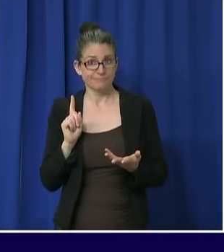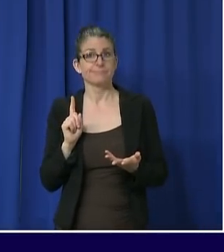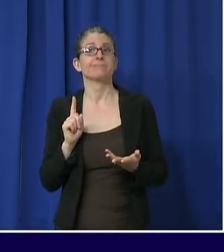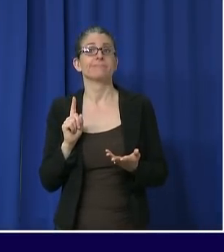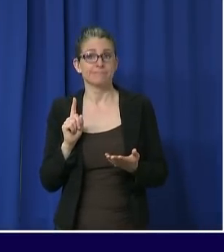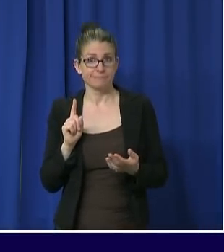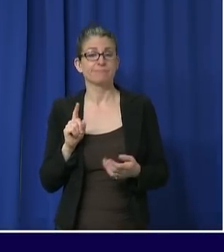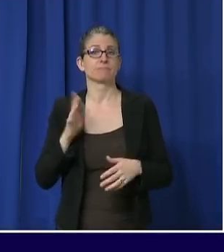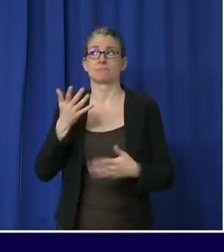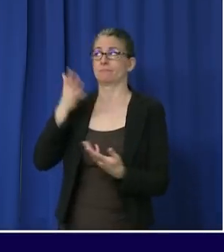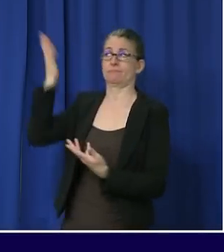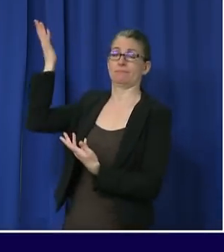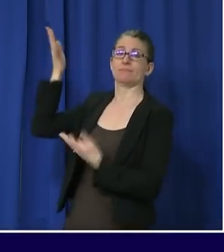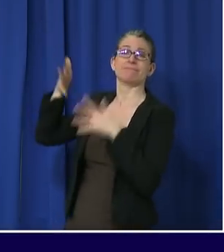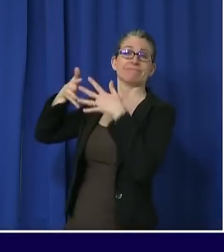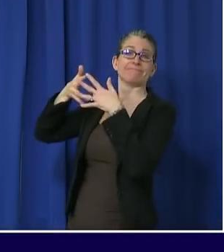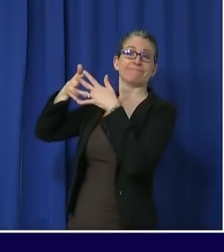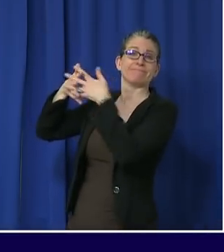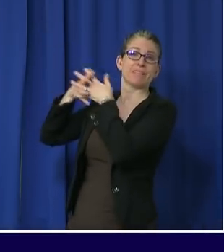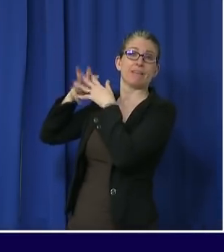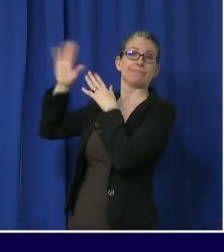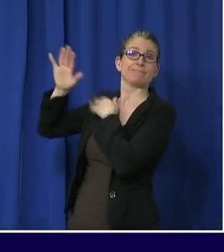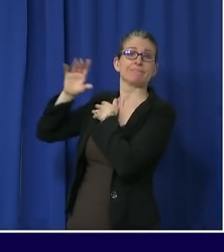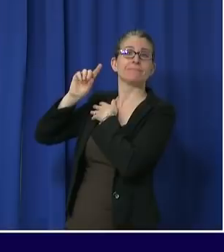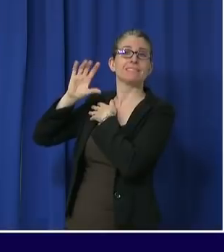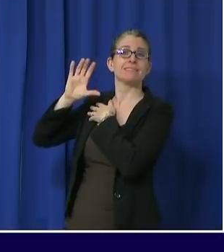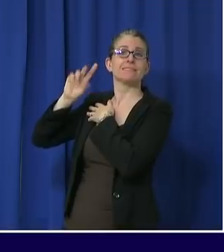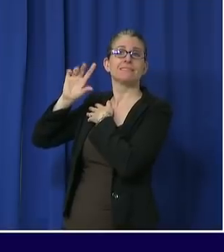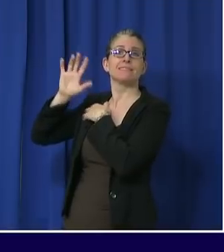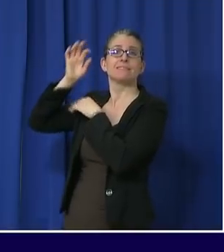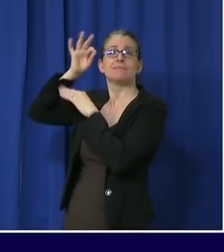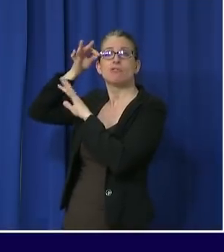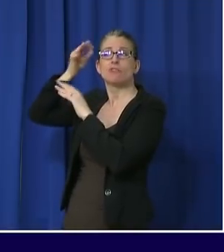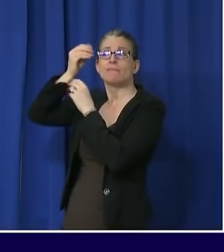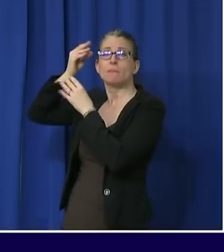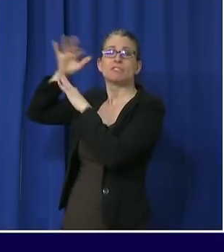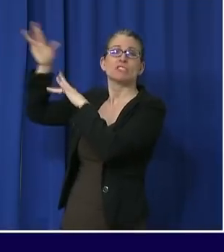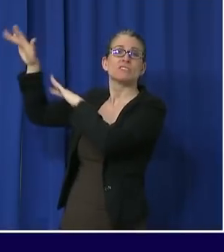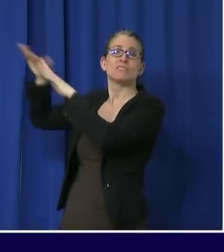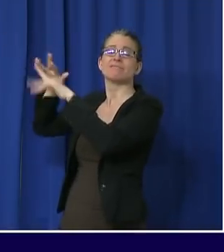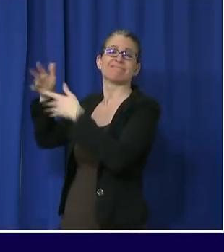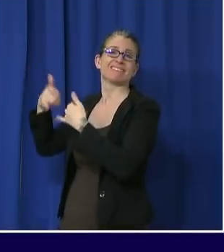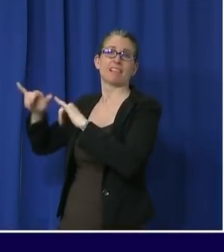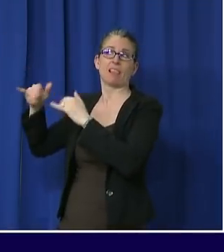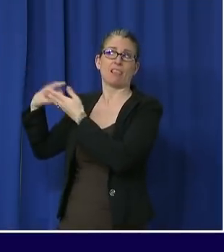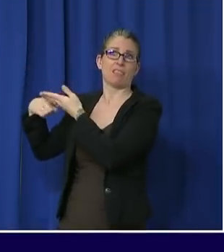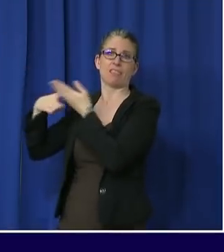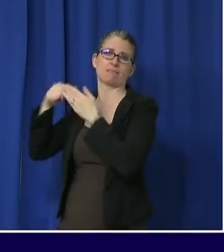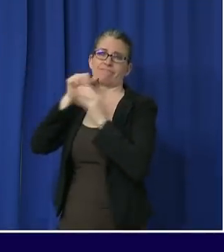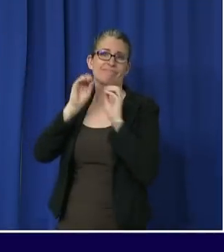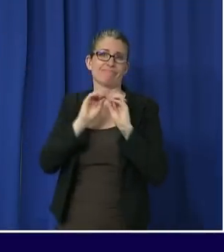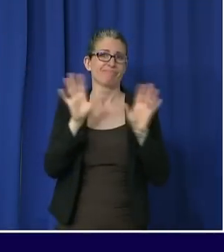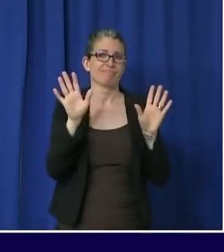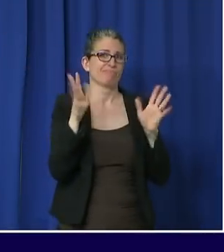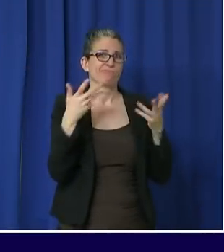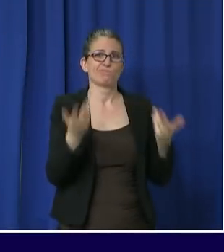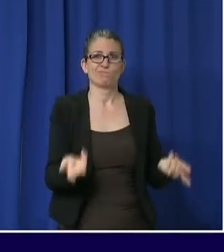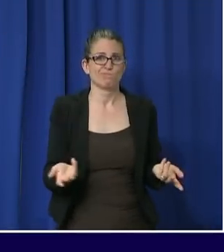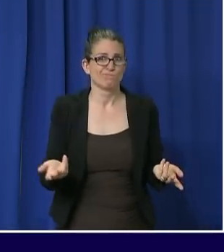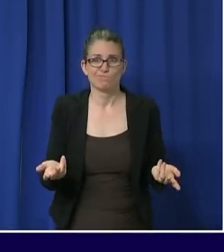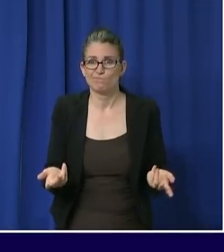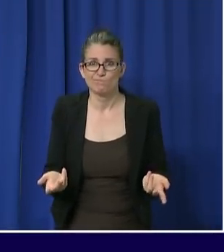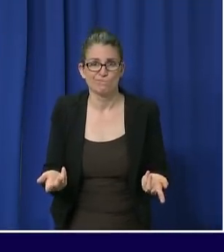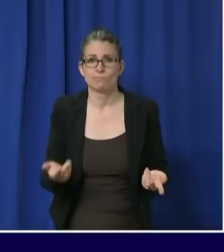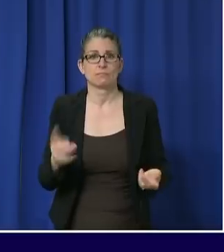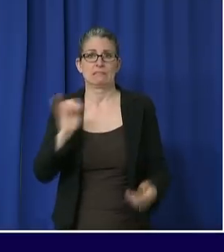not a clear answer. But based on what we've seen nationally, the staff at facilities are likely to be exposed in the same way that any other